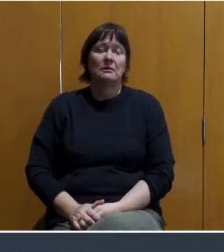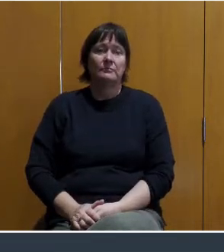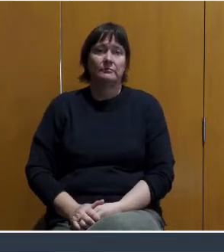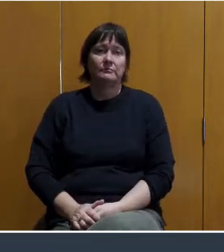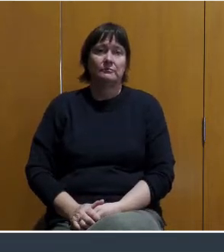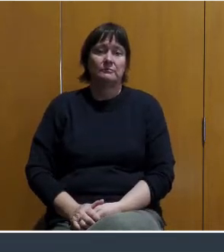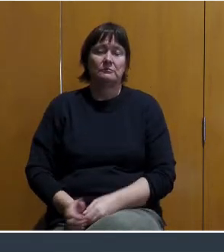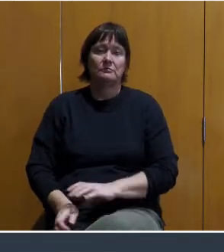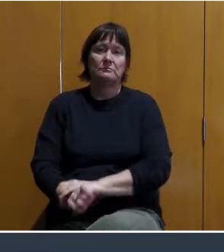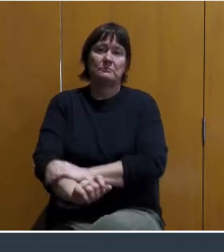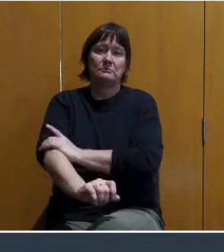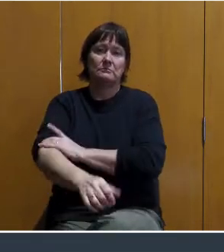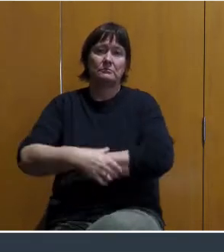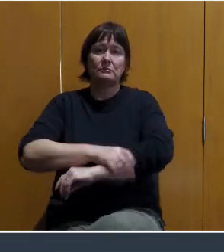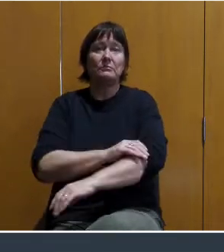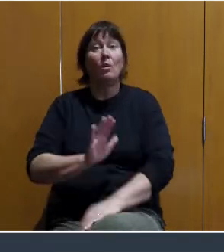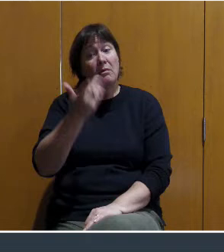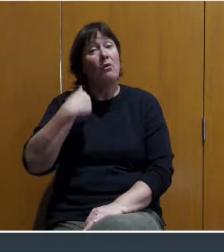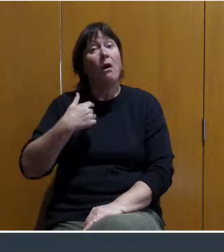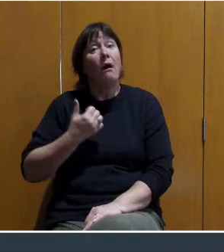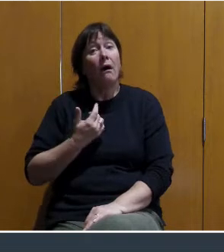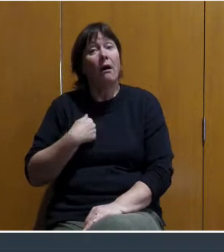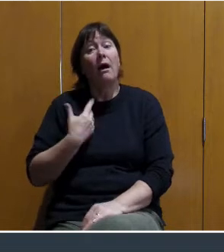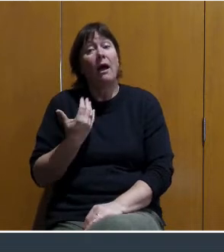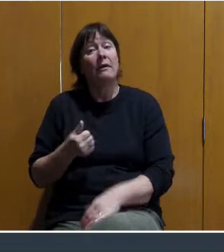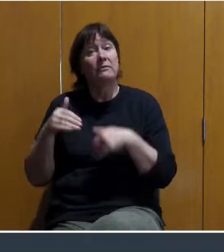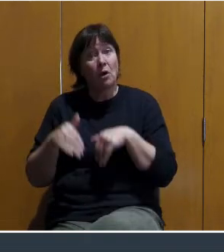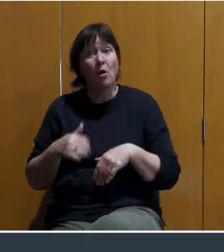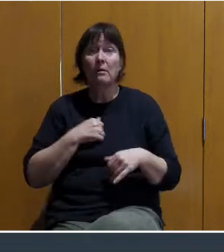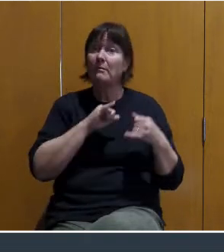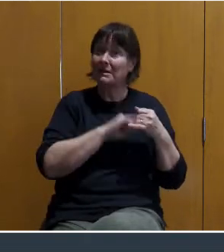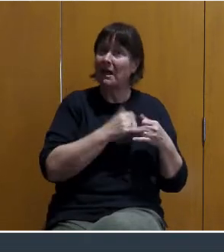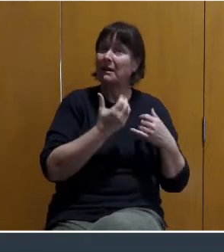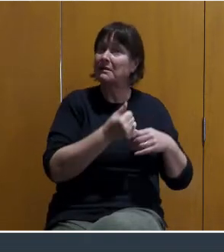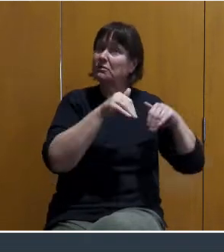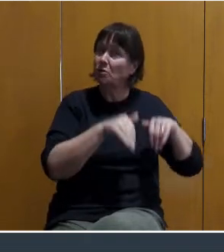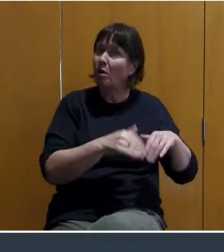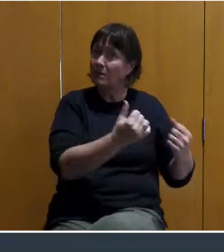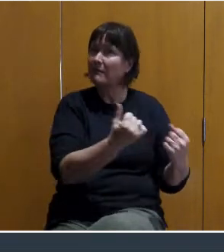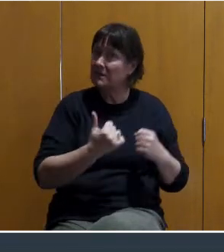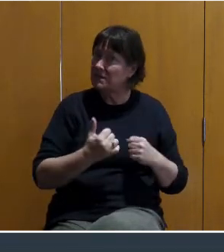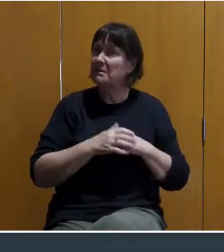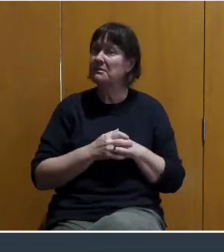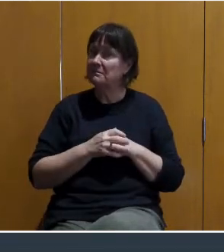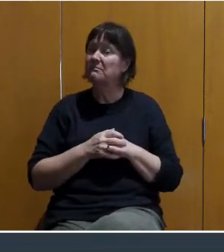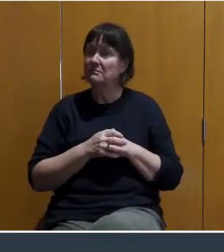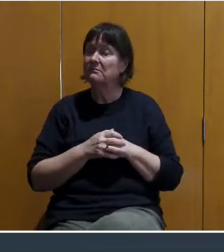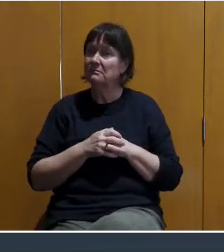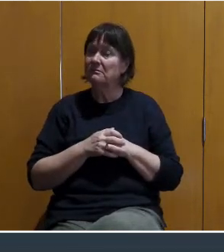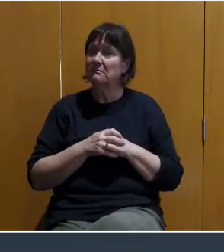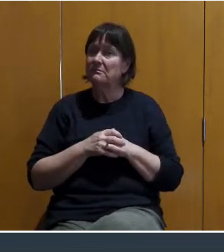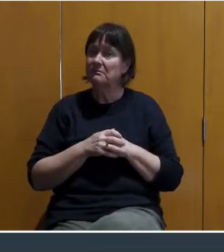And I've owned dogs in the past. My son owns a dog when they come to visit. It's really appreciated to